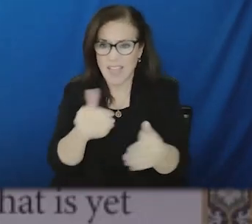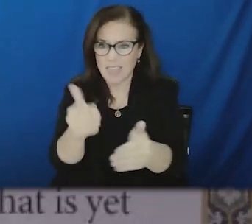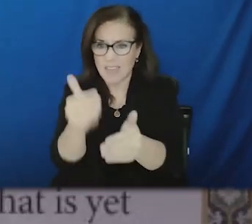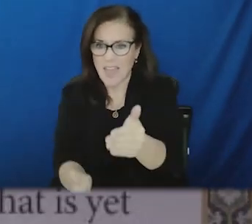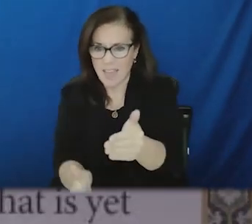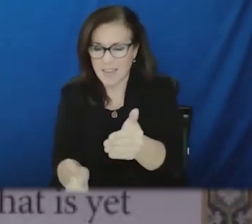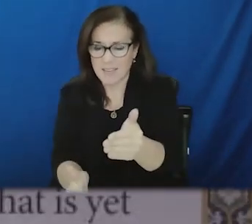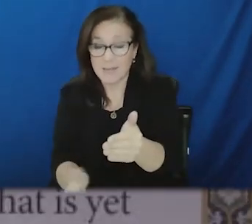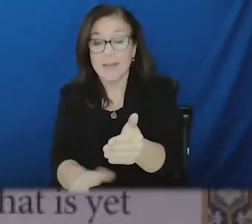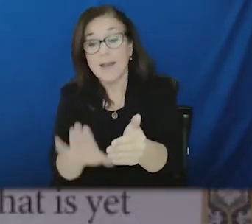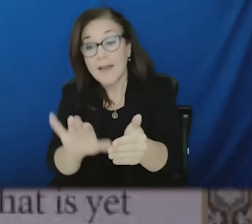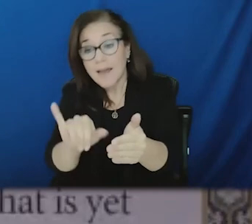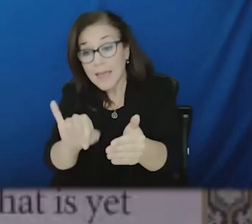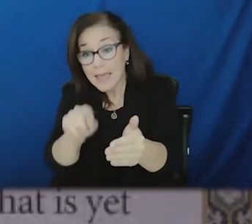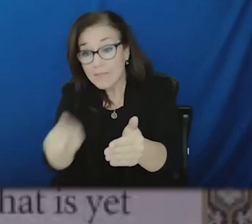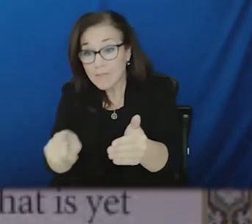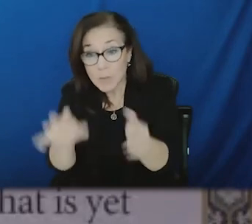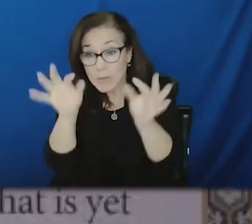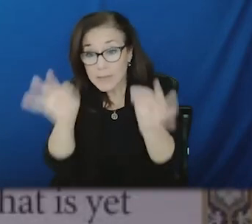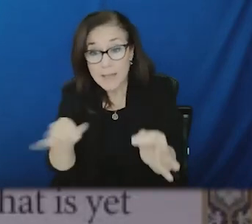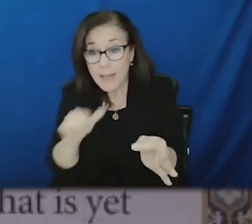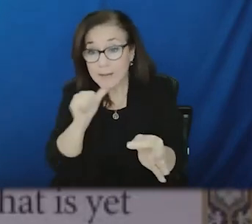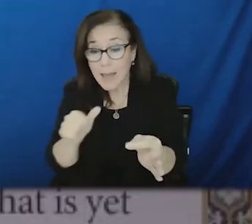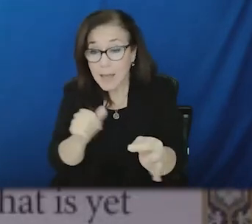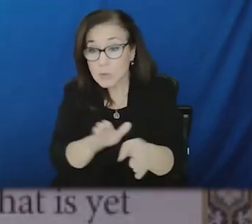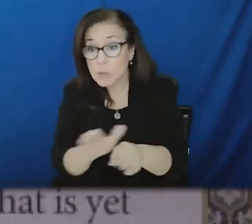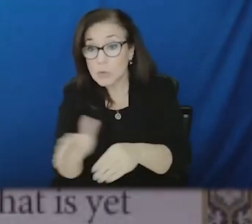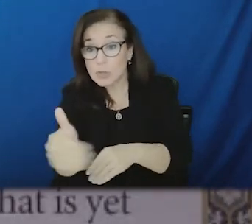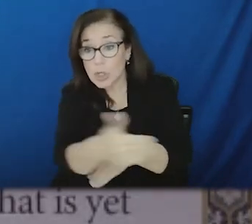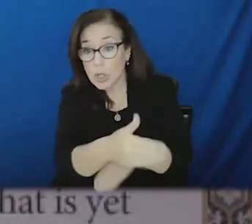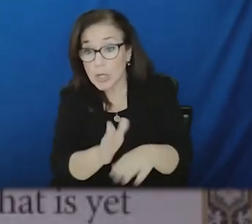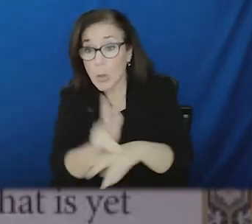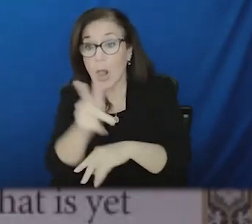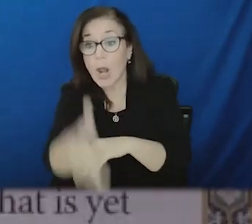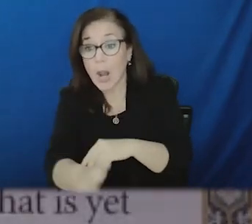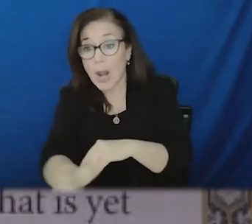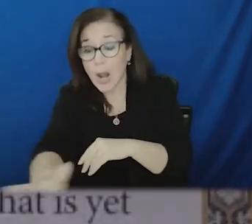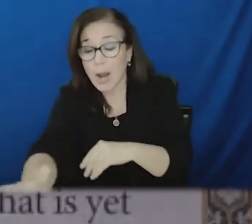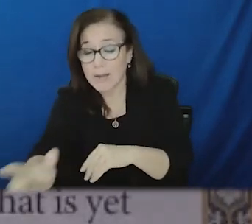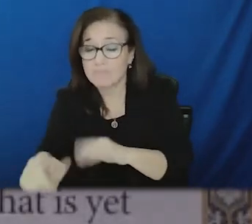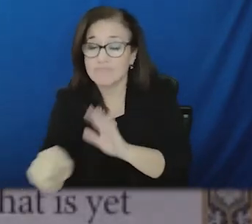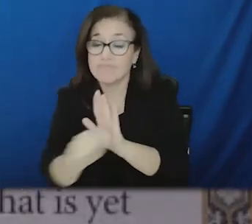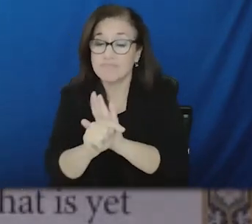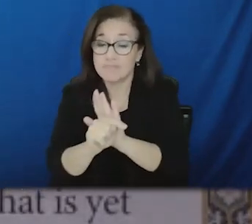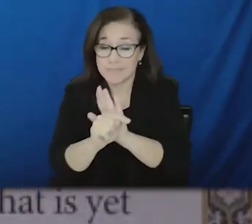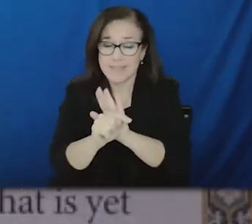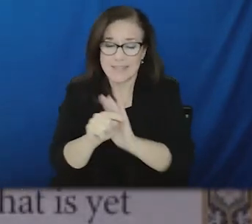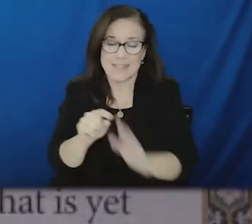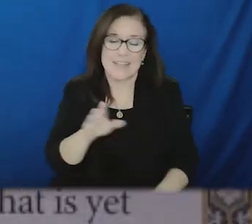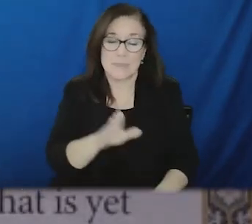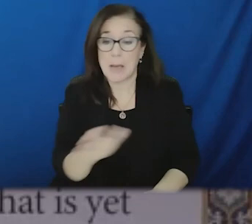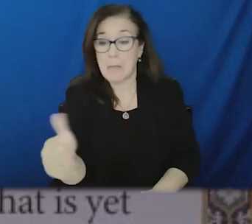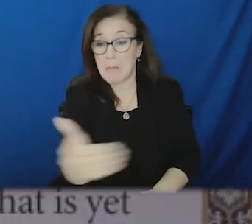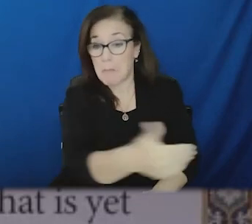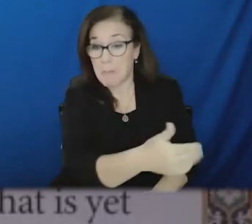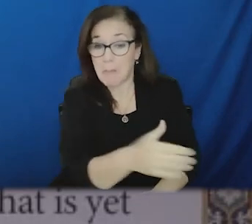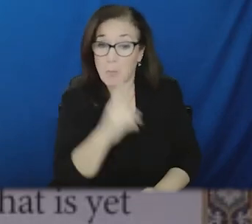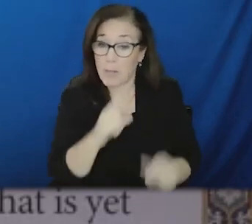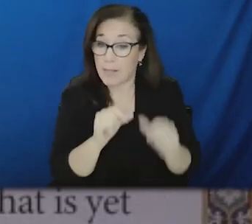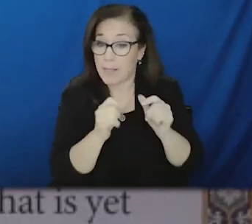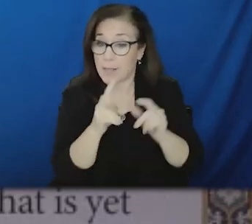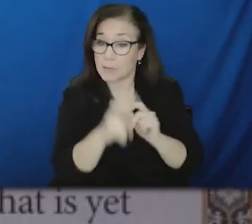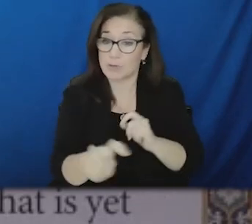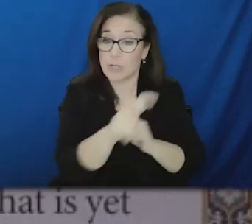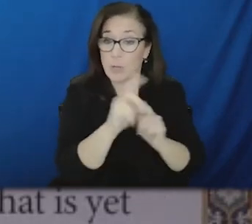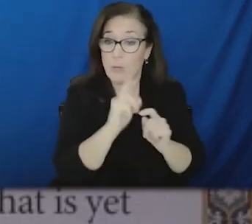as Ms. Maldonado said, so we stay in the red and move to the orange soon. Be positive, never lose hope, and keep making the